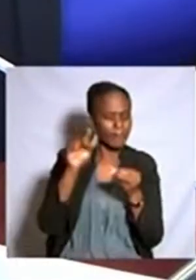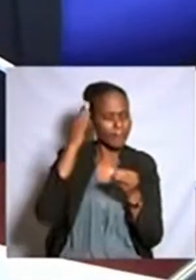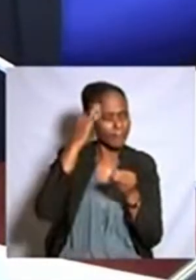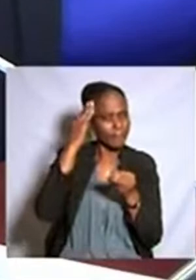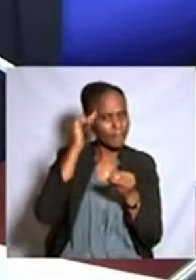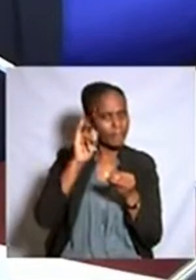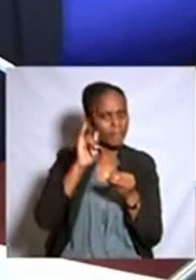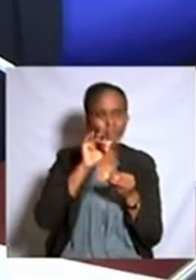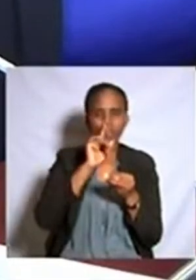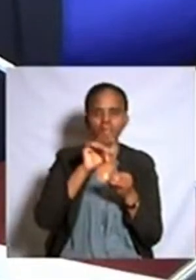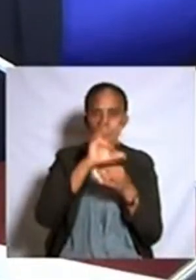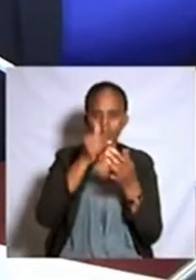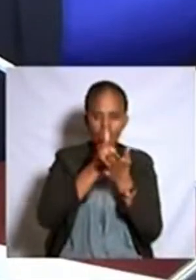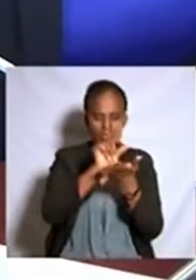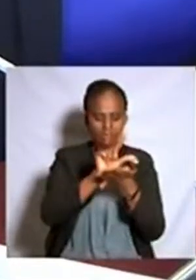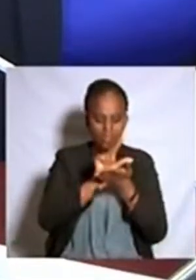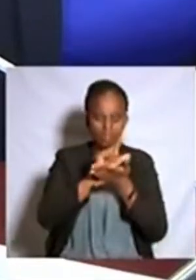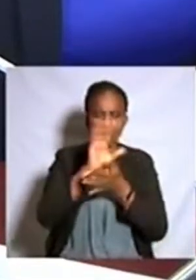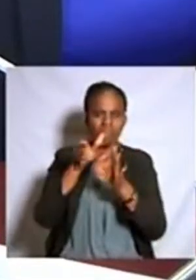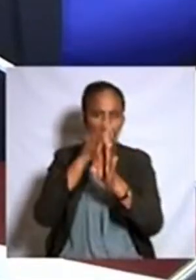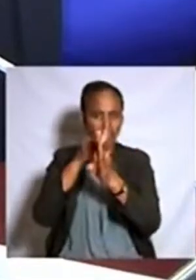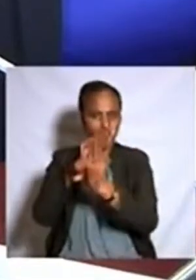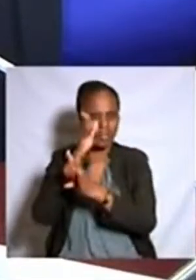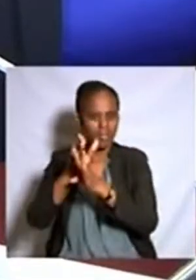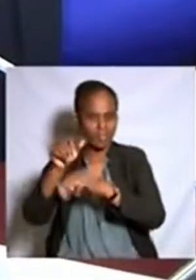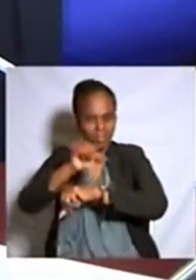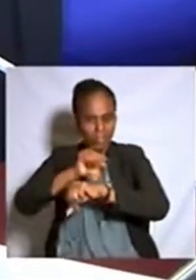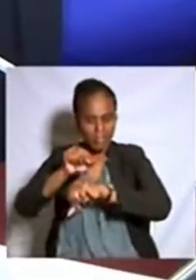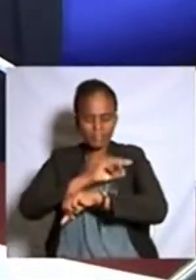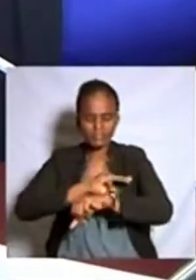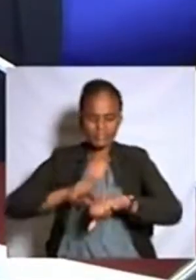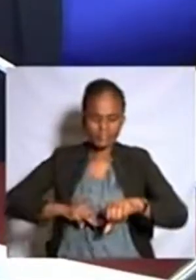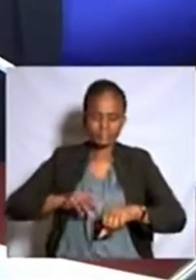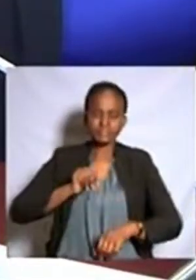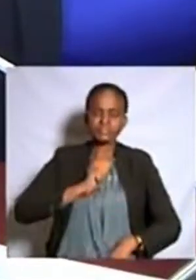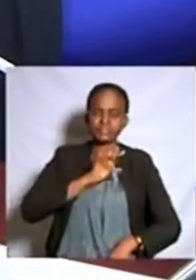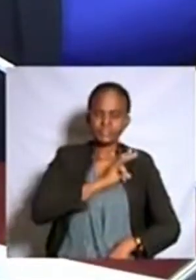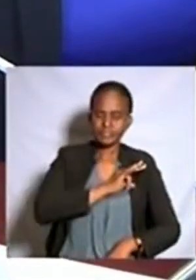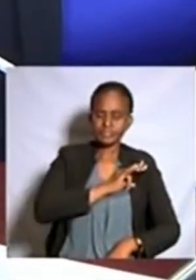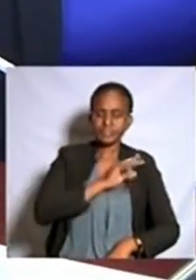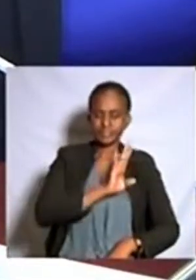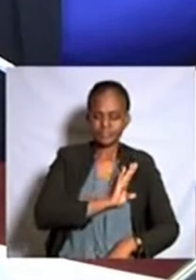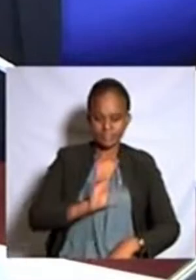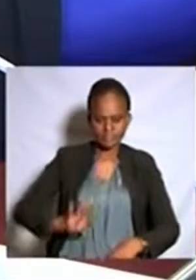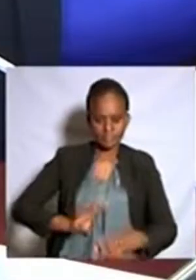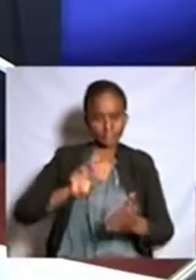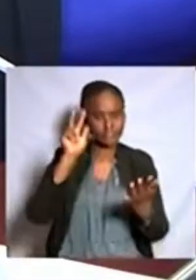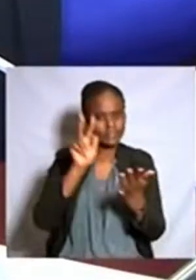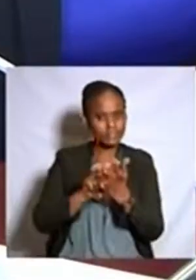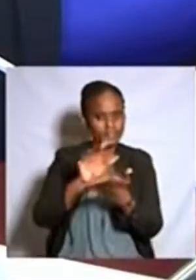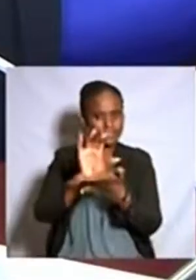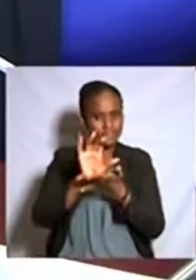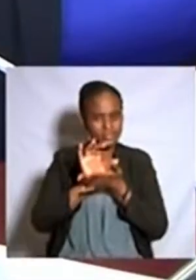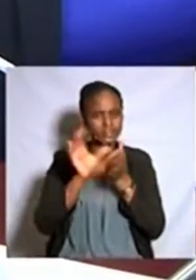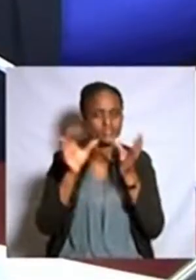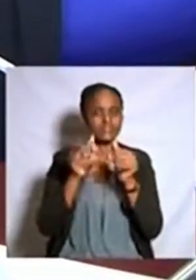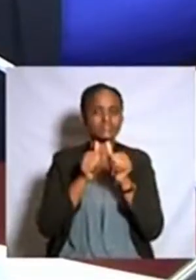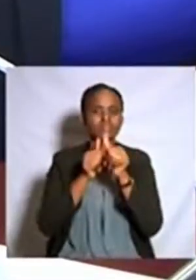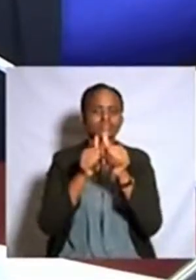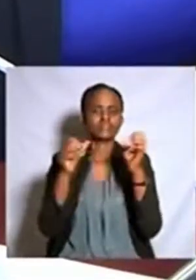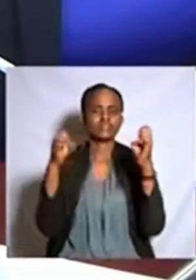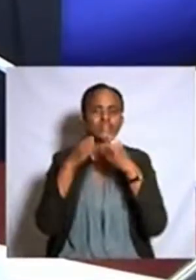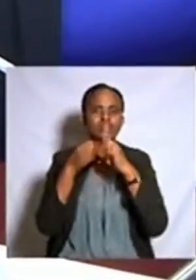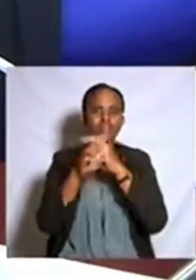noting all loans relating to senior members of staff were approved by the Board Credit Committee in accordance with the Bank of